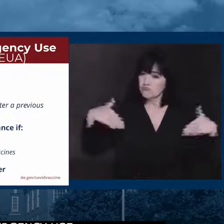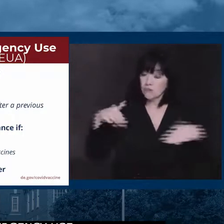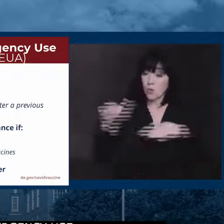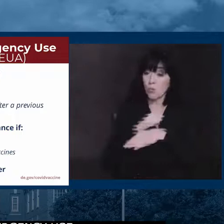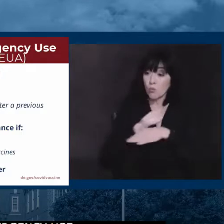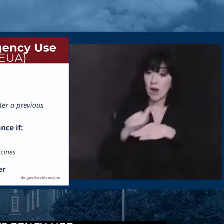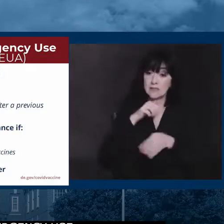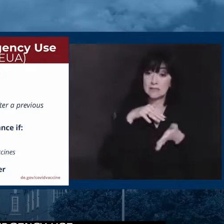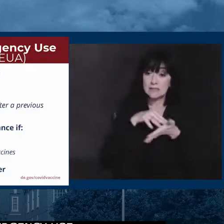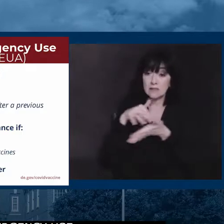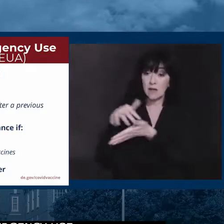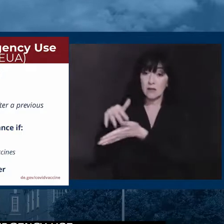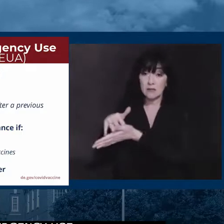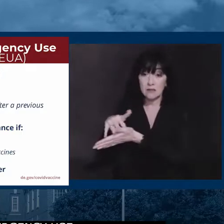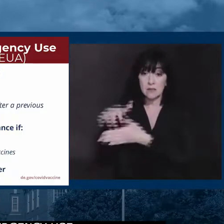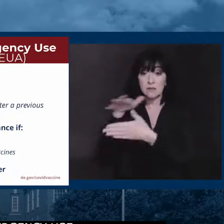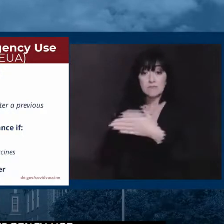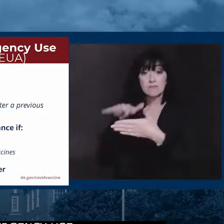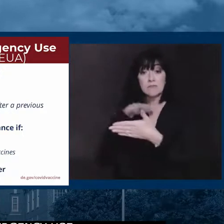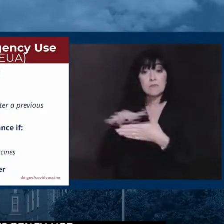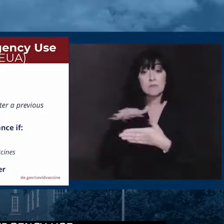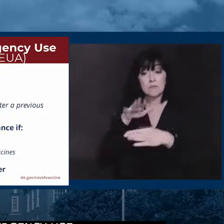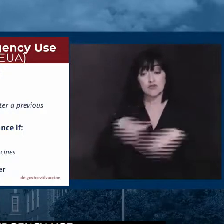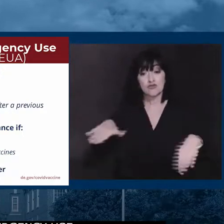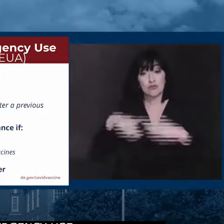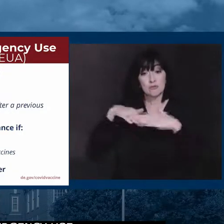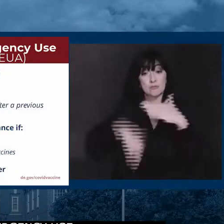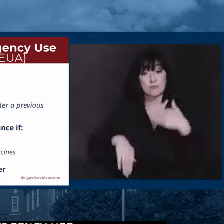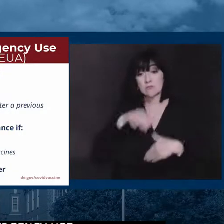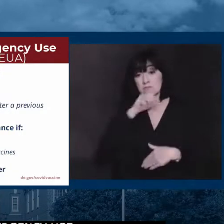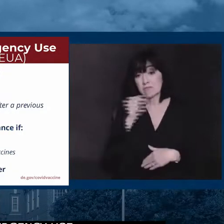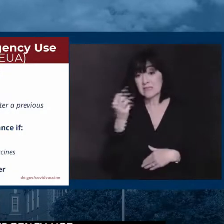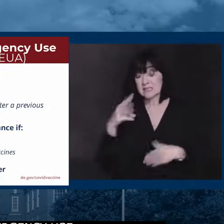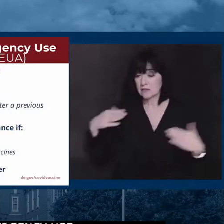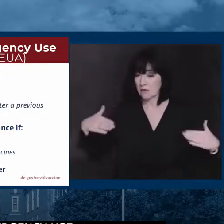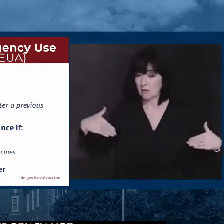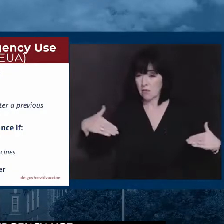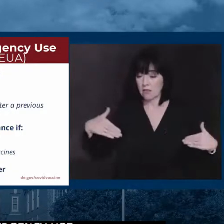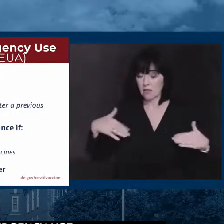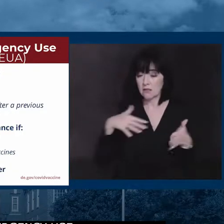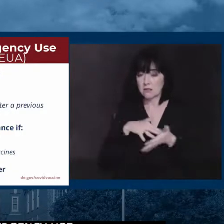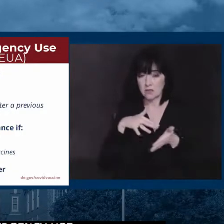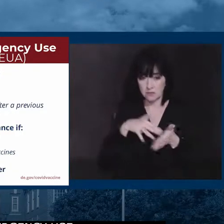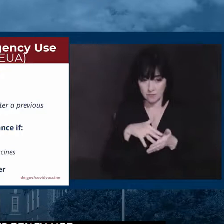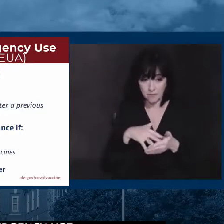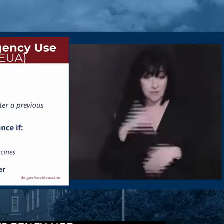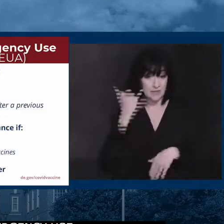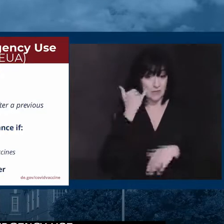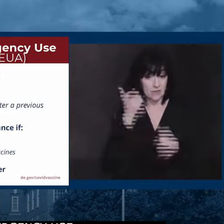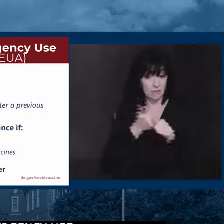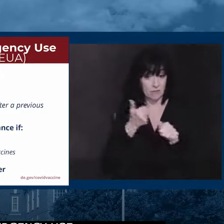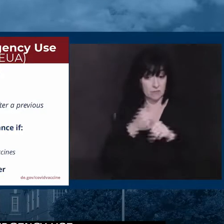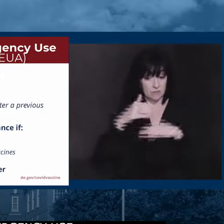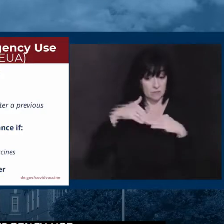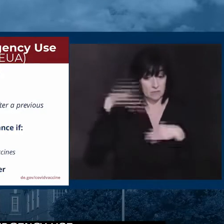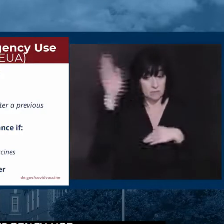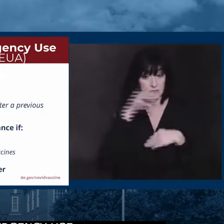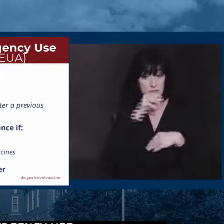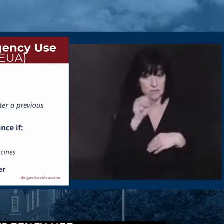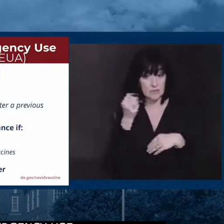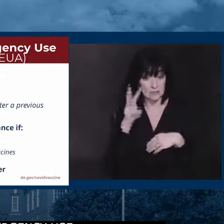next. But for those 16 and older, they can get this vaccine. For the most